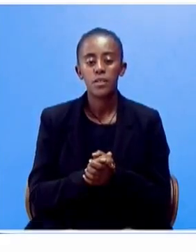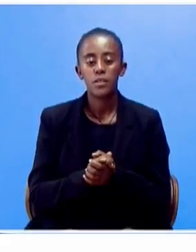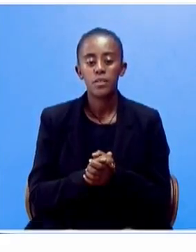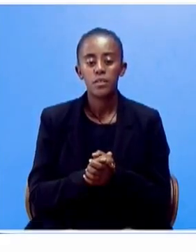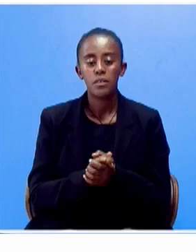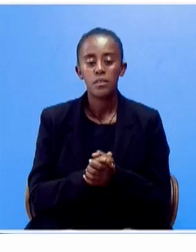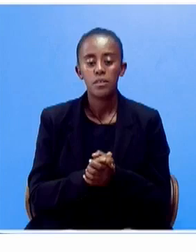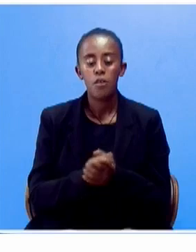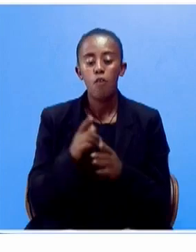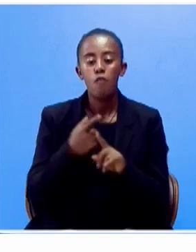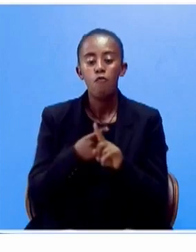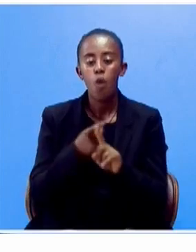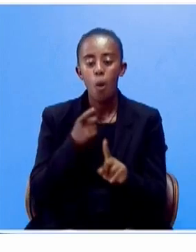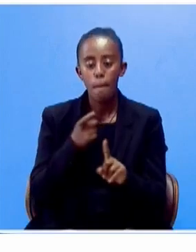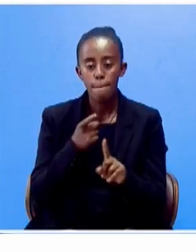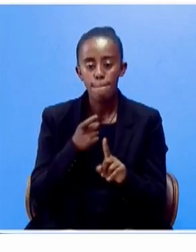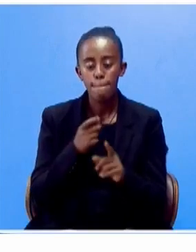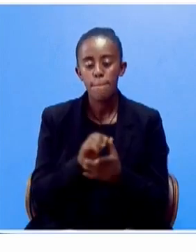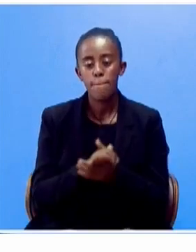from